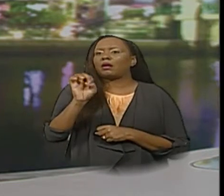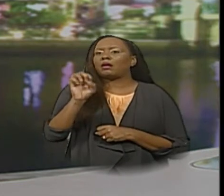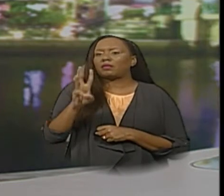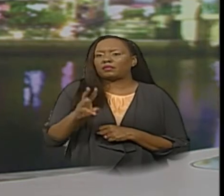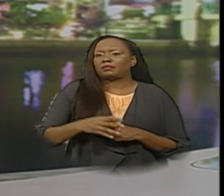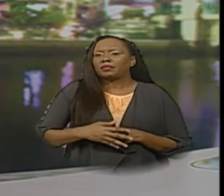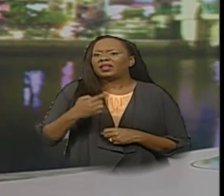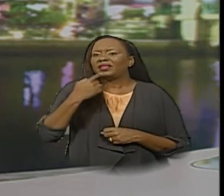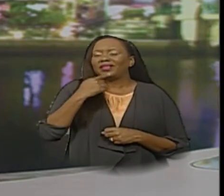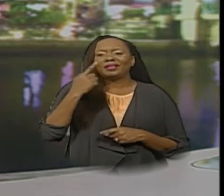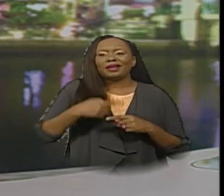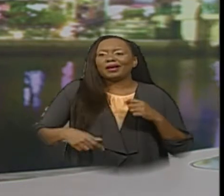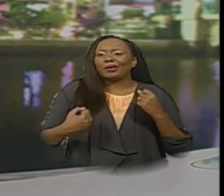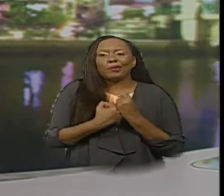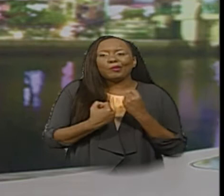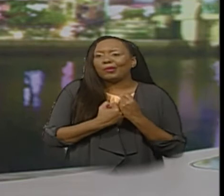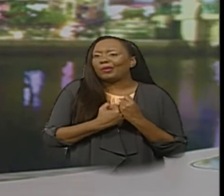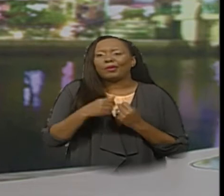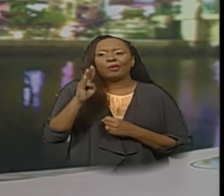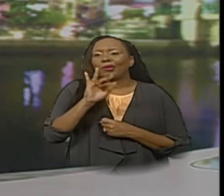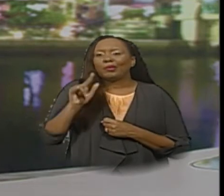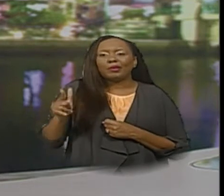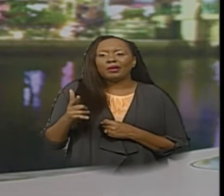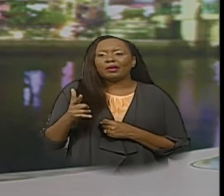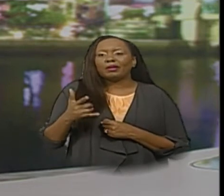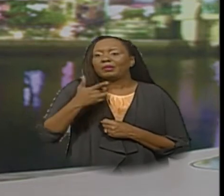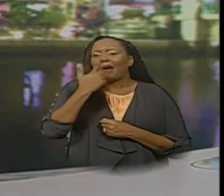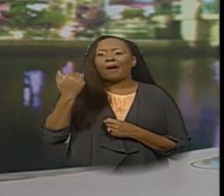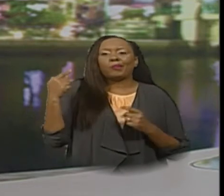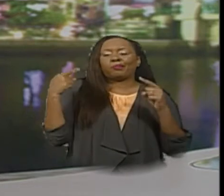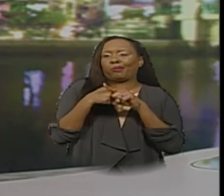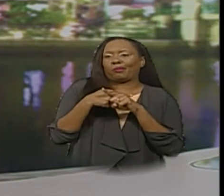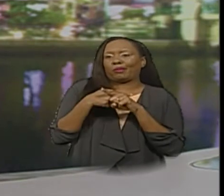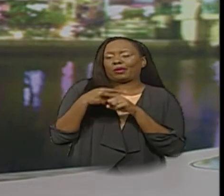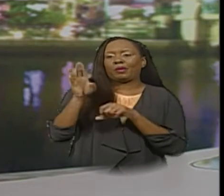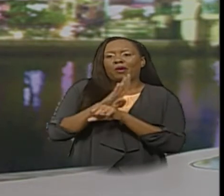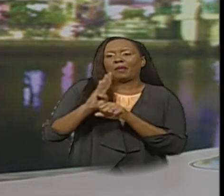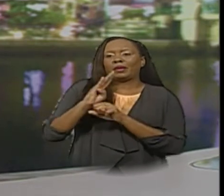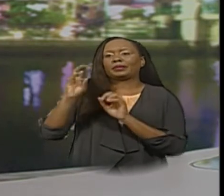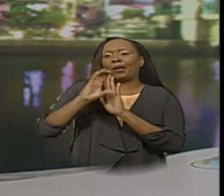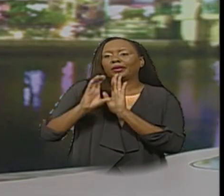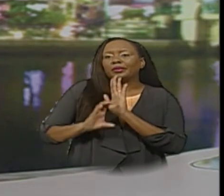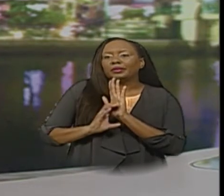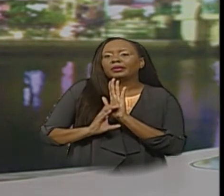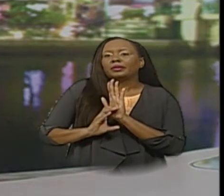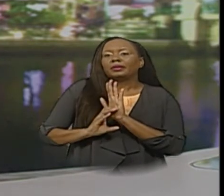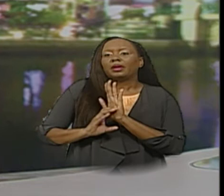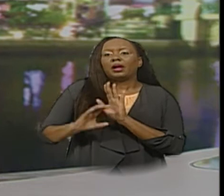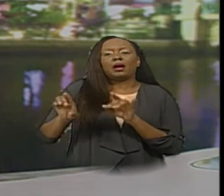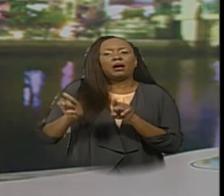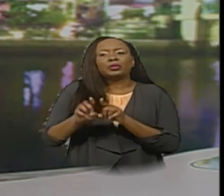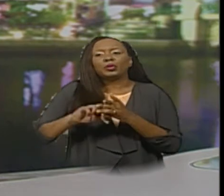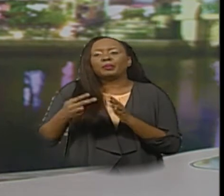good conscience, he could not support the bill in its current form, as it not only contradicted the Constitution, but also afforded